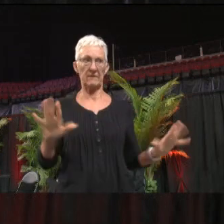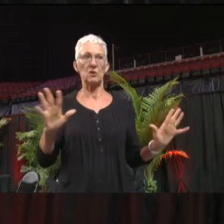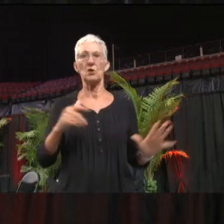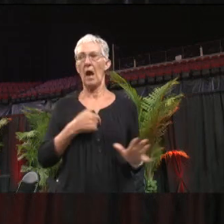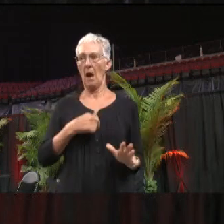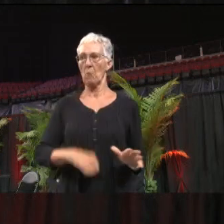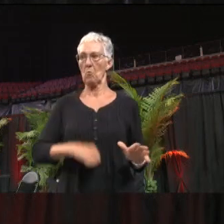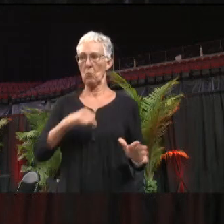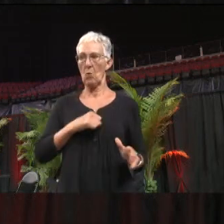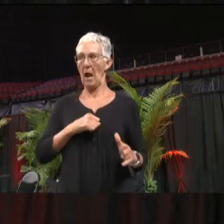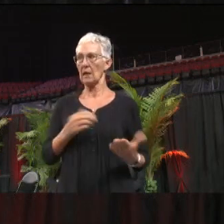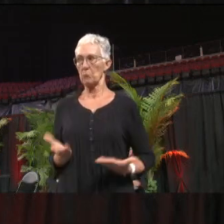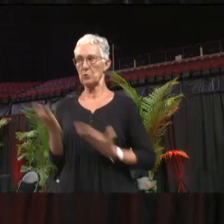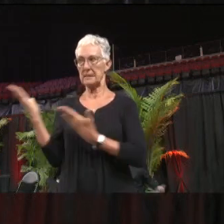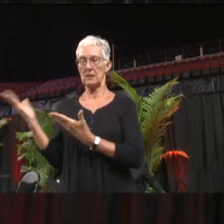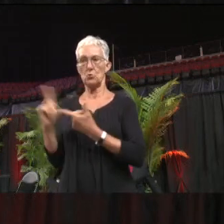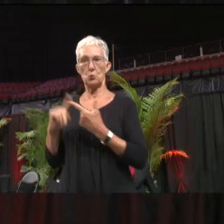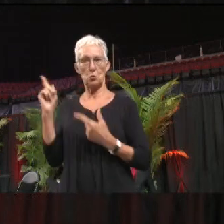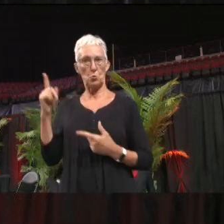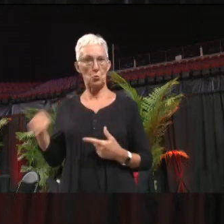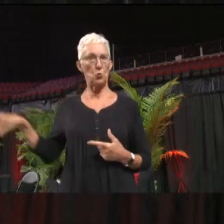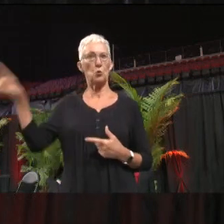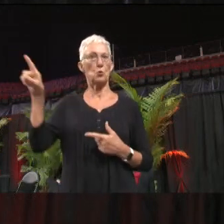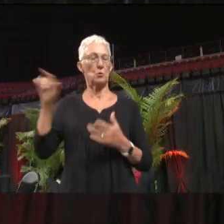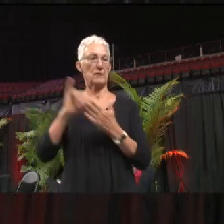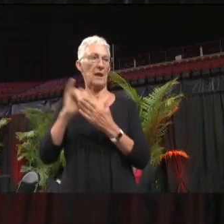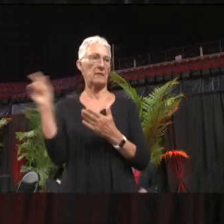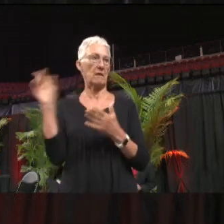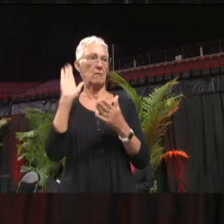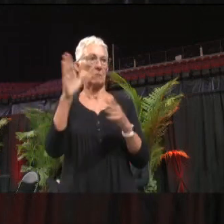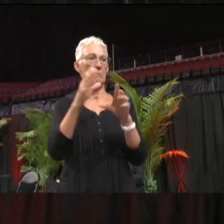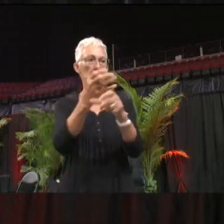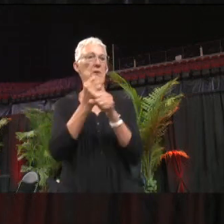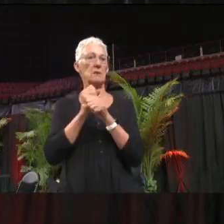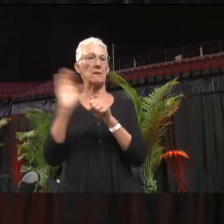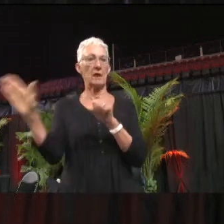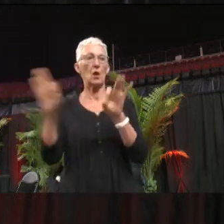you with honor that they might receive their diplomas.